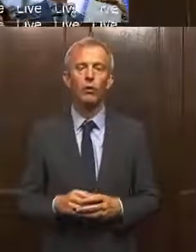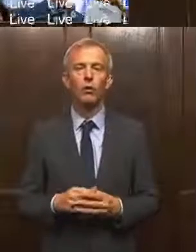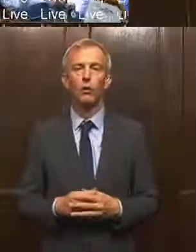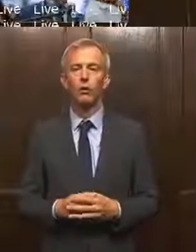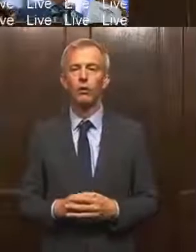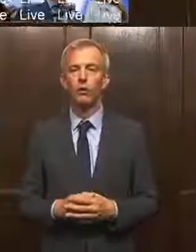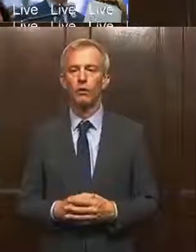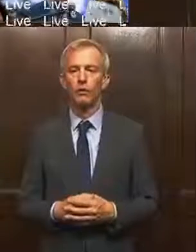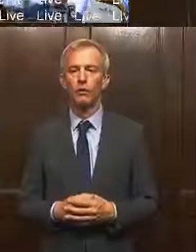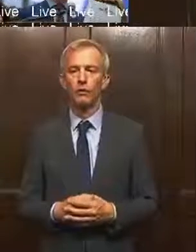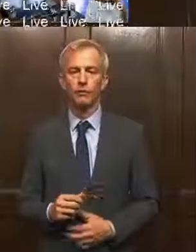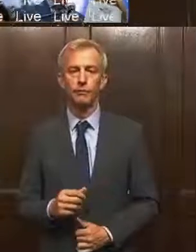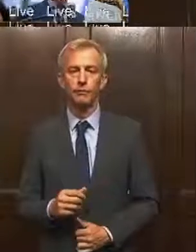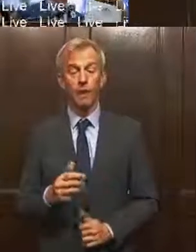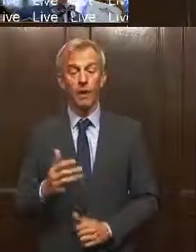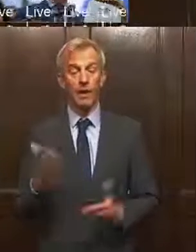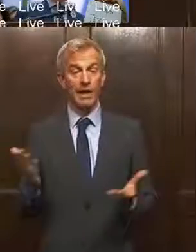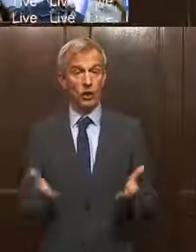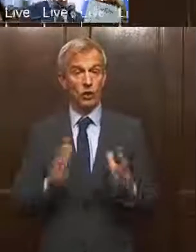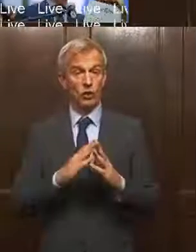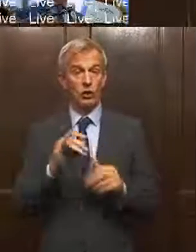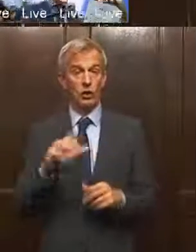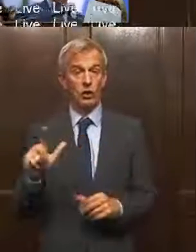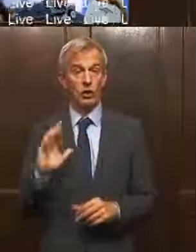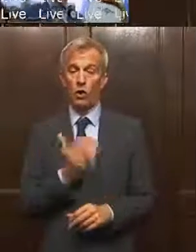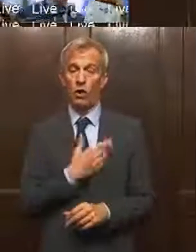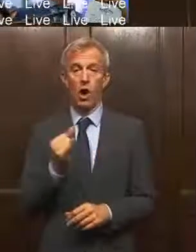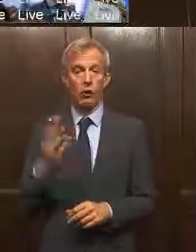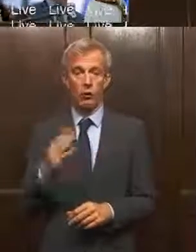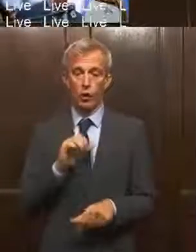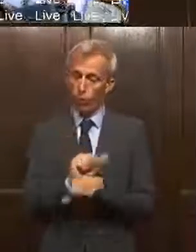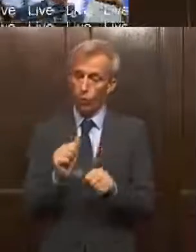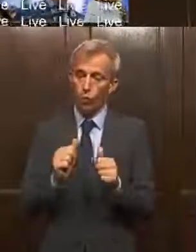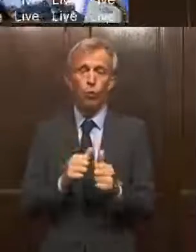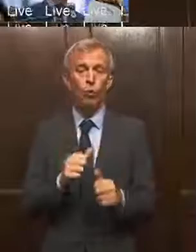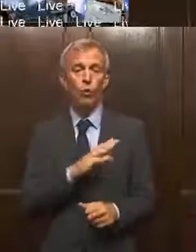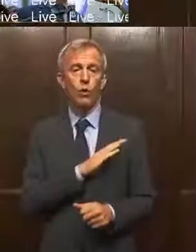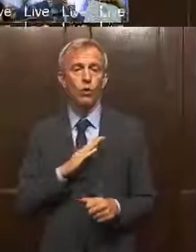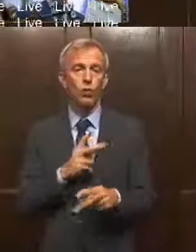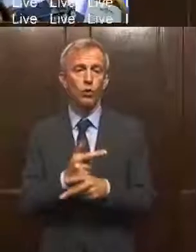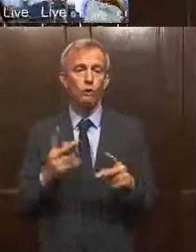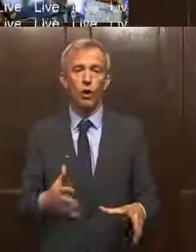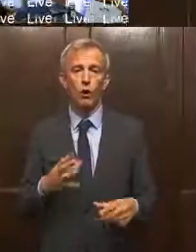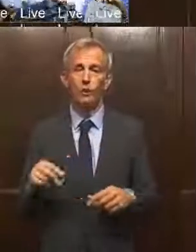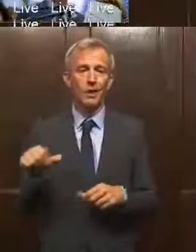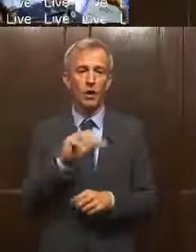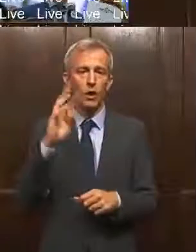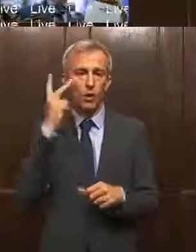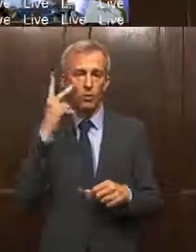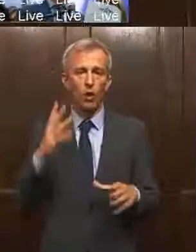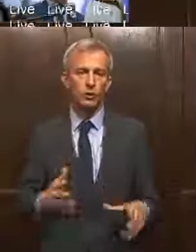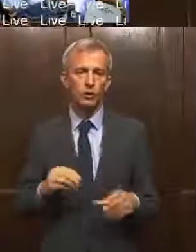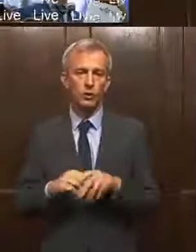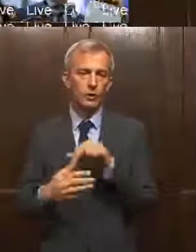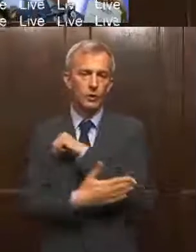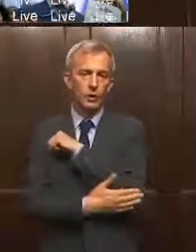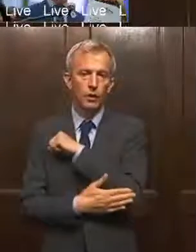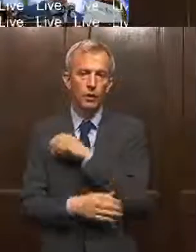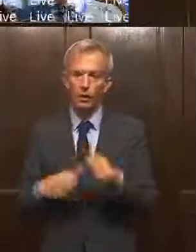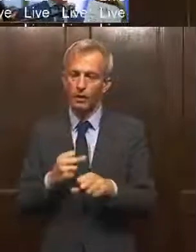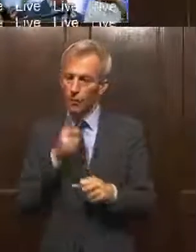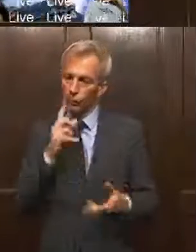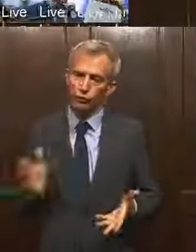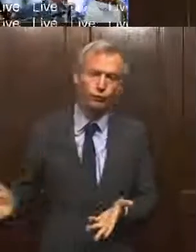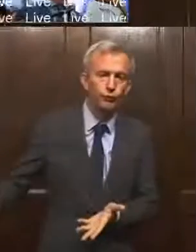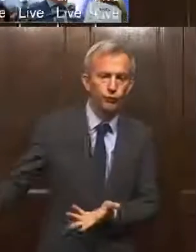City Hall, our job together with our Board of Supervisors and other city halls across this county is to marshal those volunteers